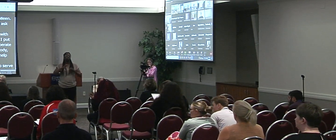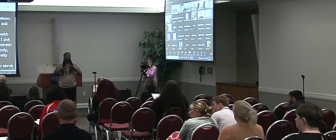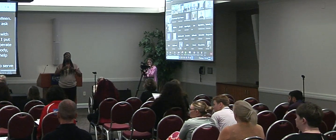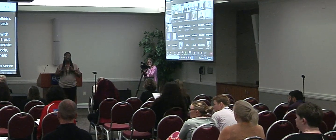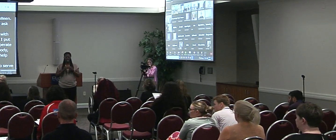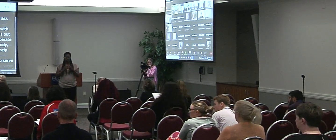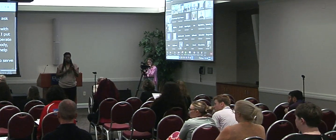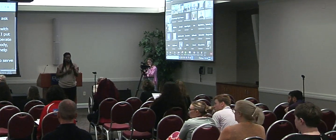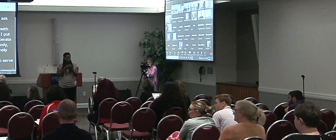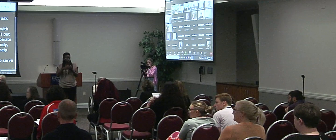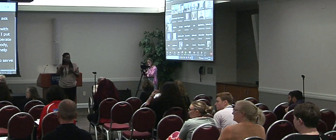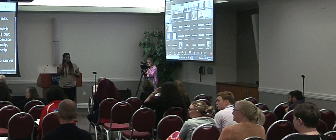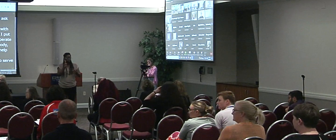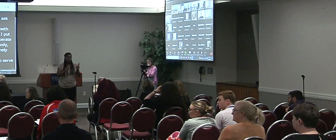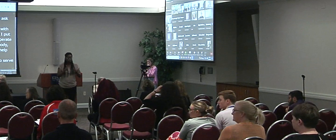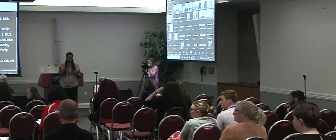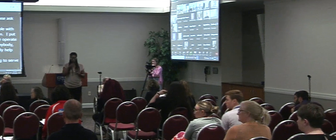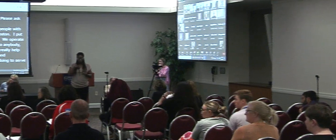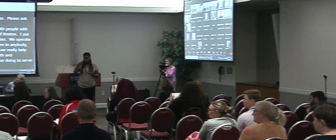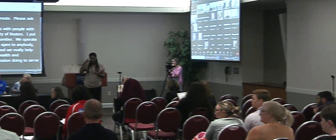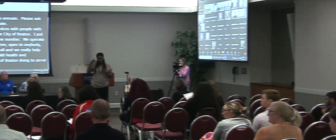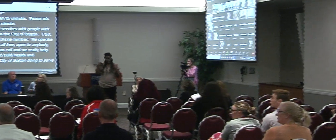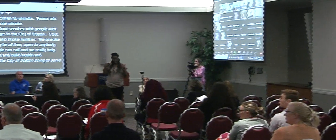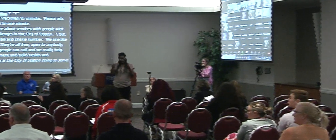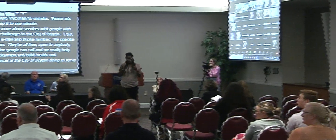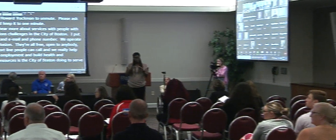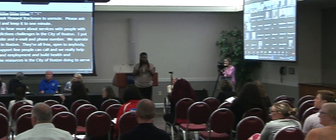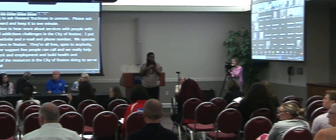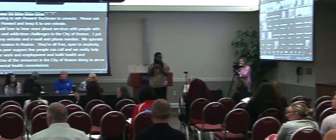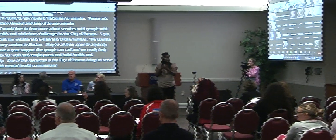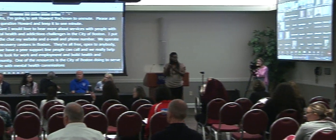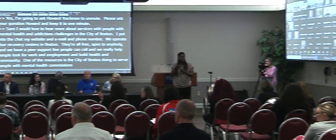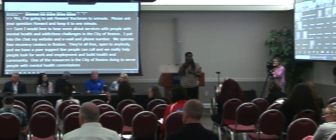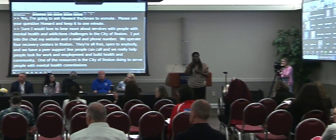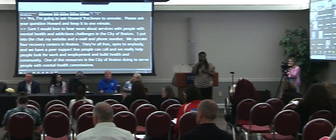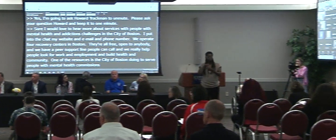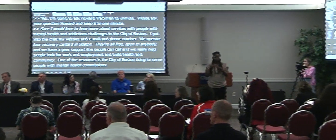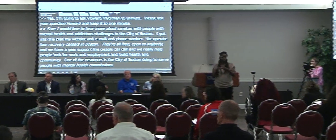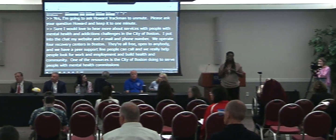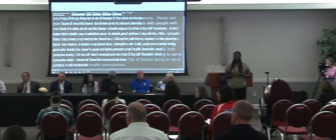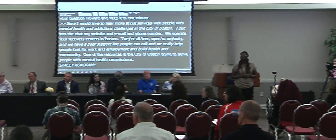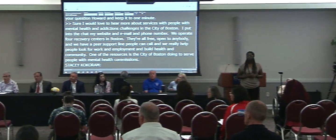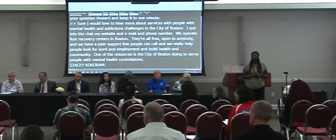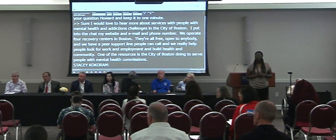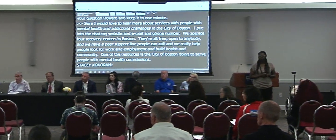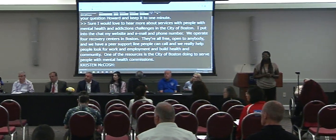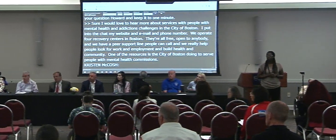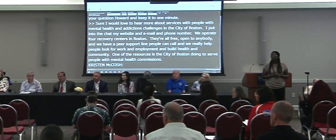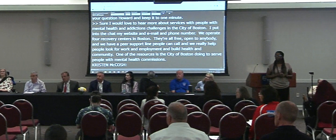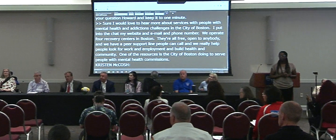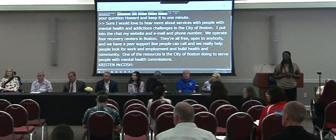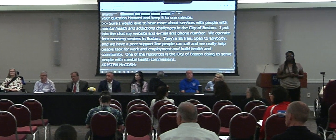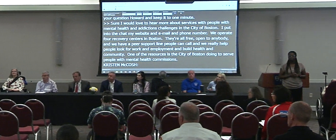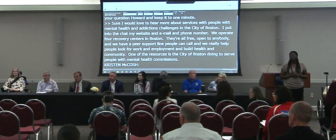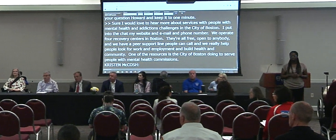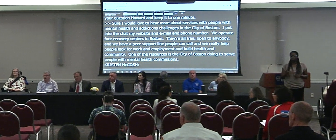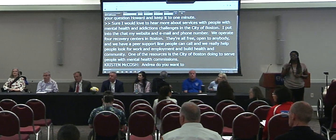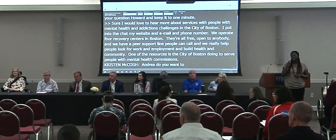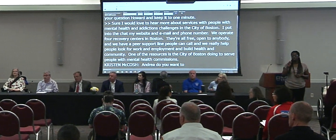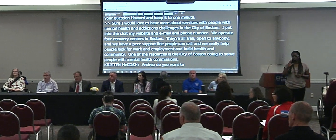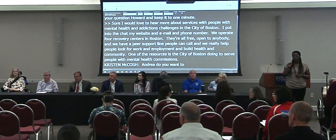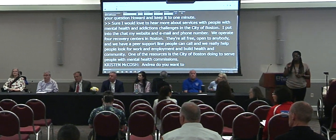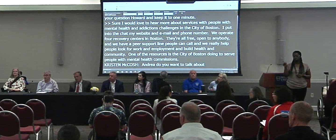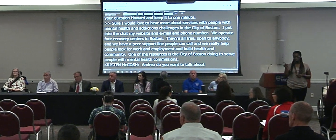do you want to talk about the Boston Public Health Commission's new director? Yeah, let me put this down. This is Andrea with the